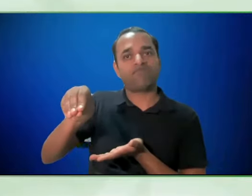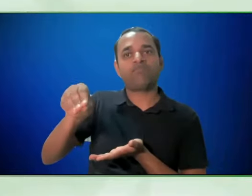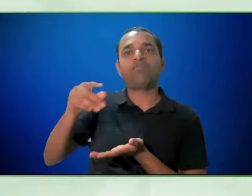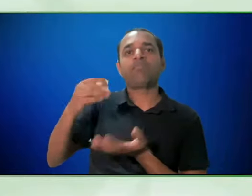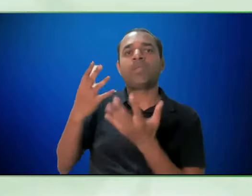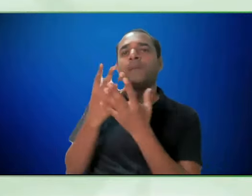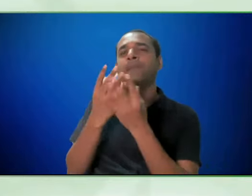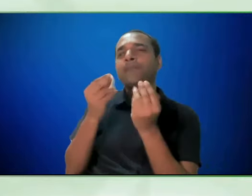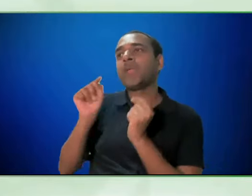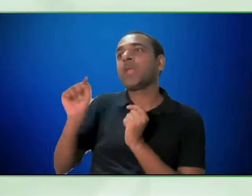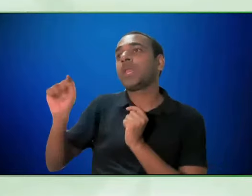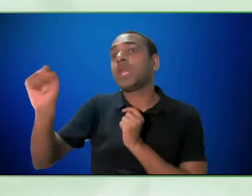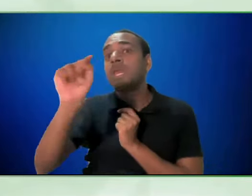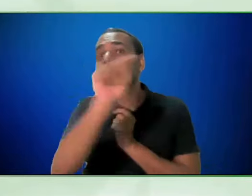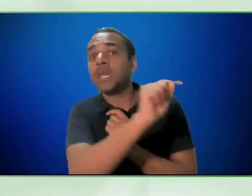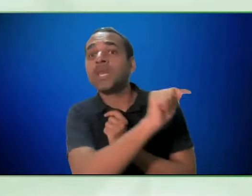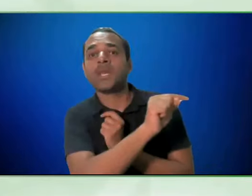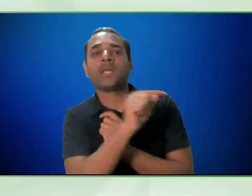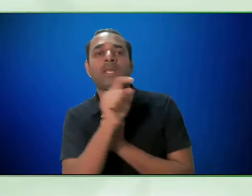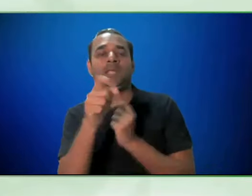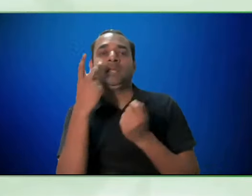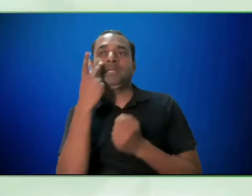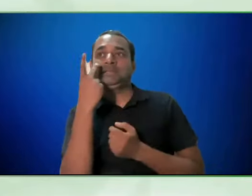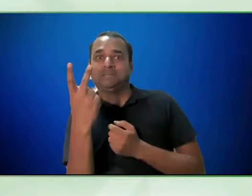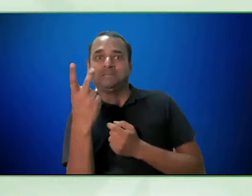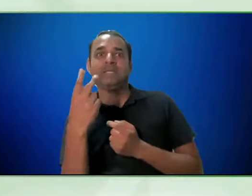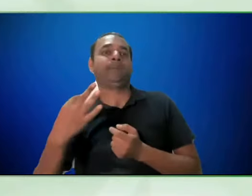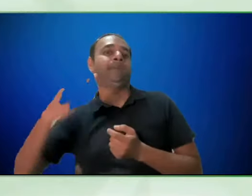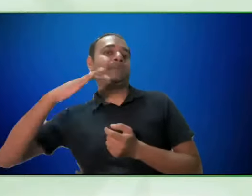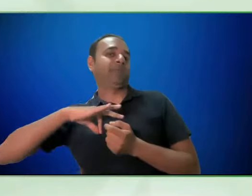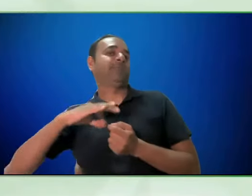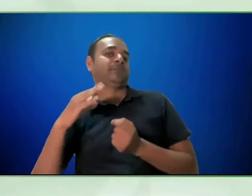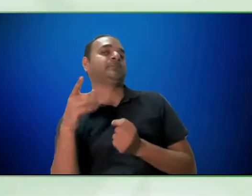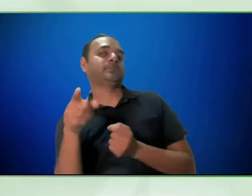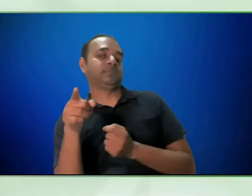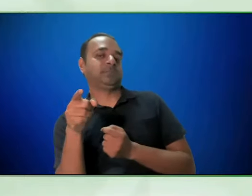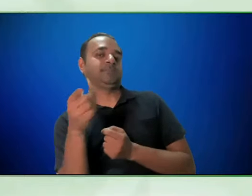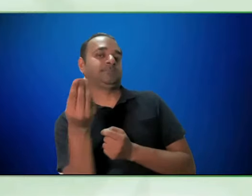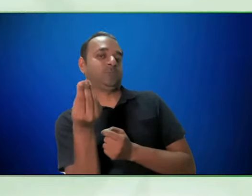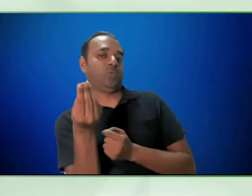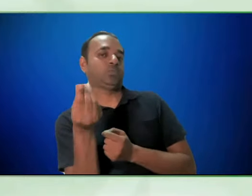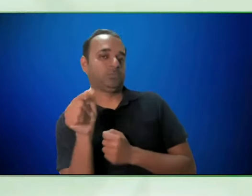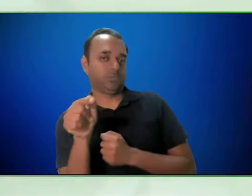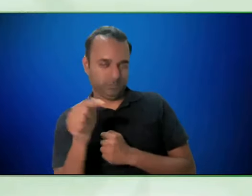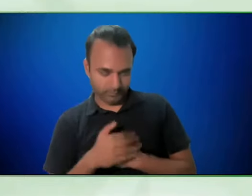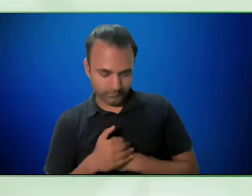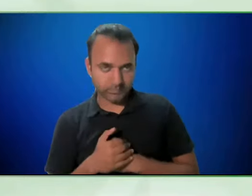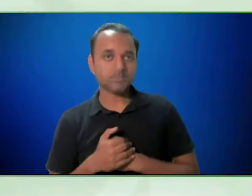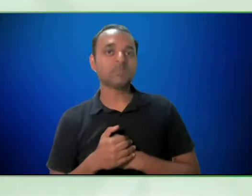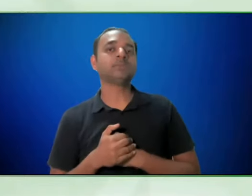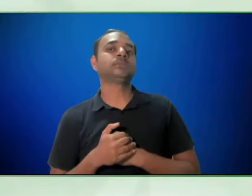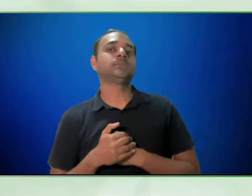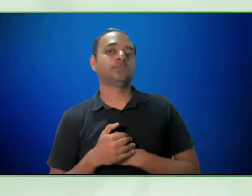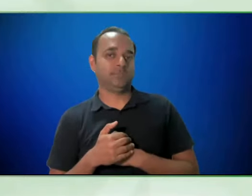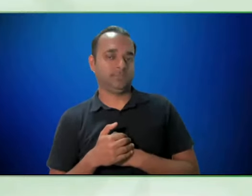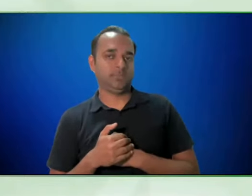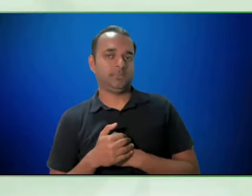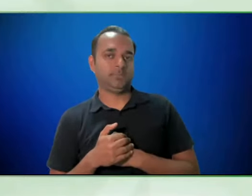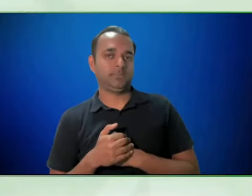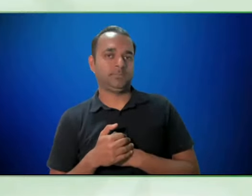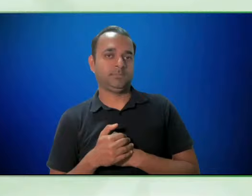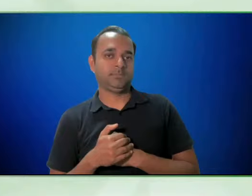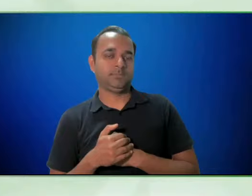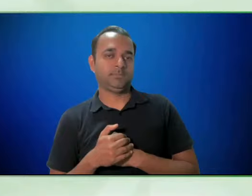when conducting these studies. And the main reason is because it's difficult to find the